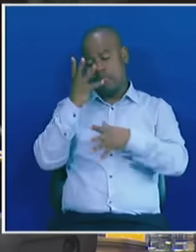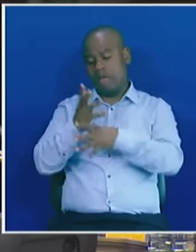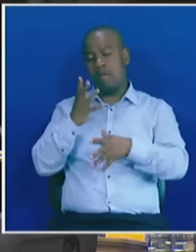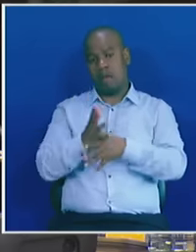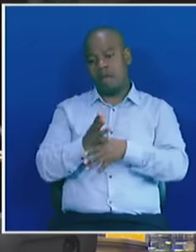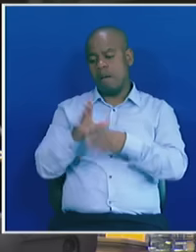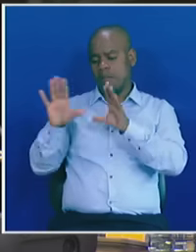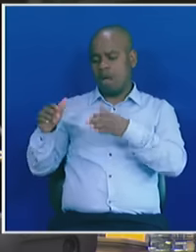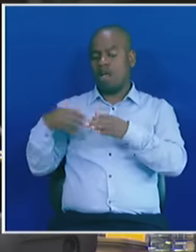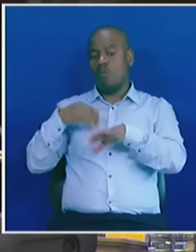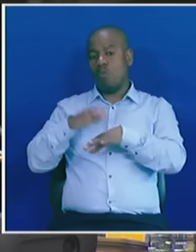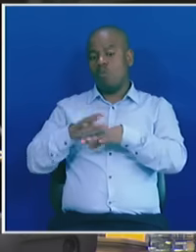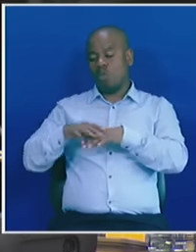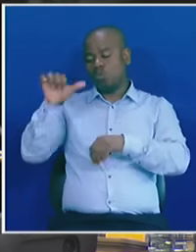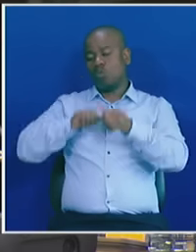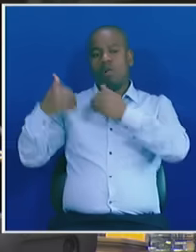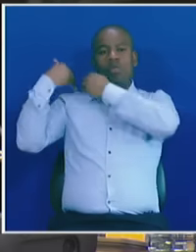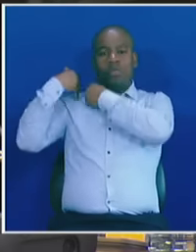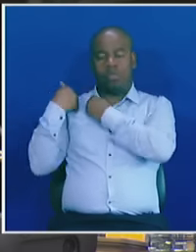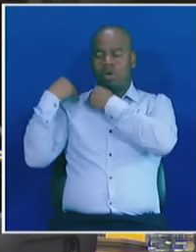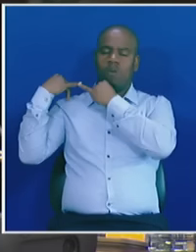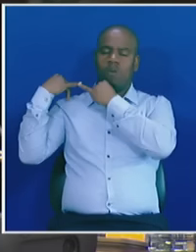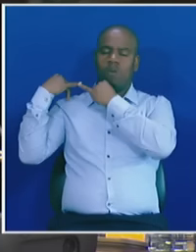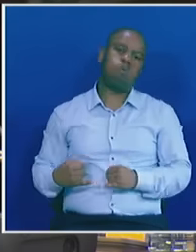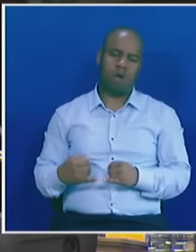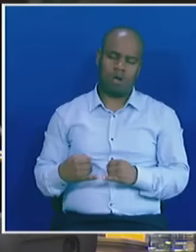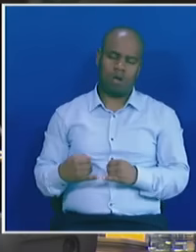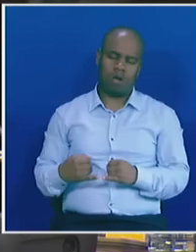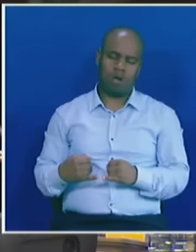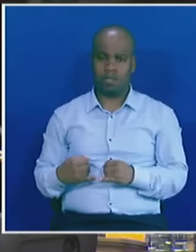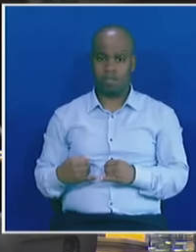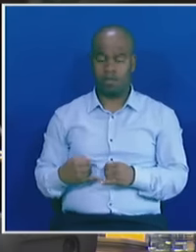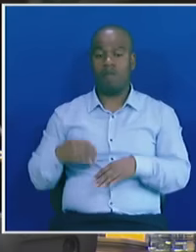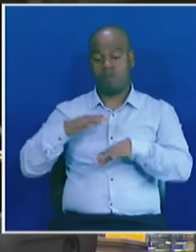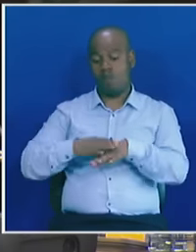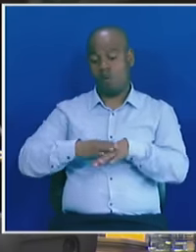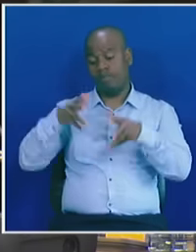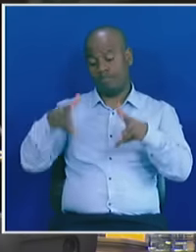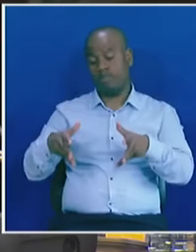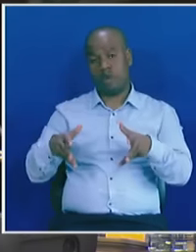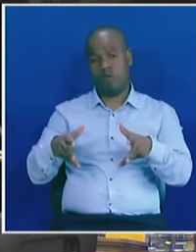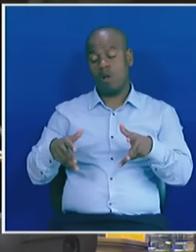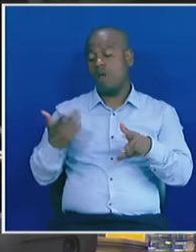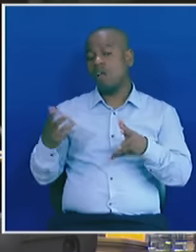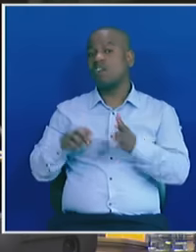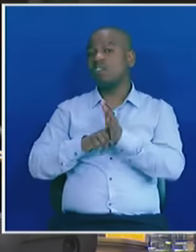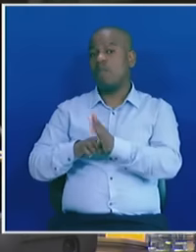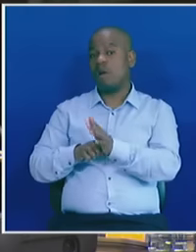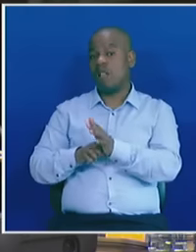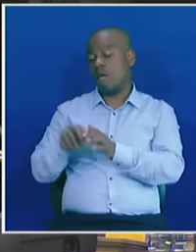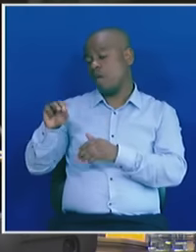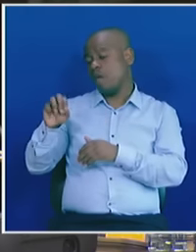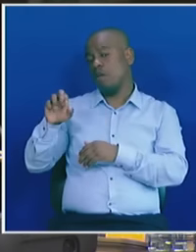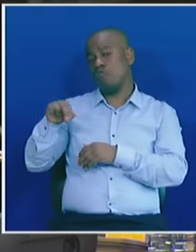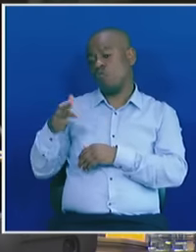and the mines, our social burden will increase in the country. The current onslaught on Metro Rail in the Western Cape is nothing less